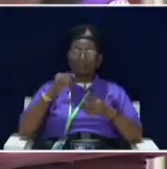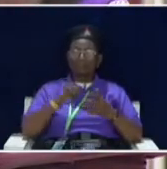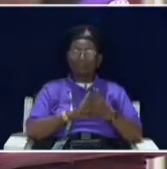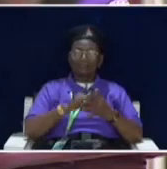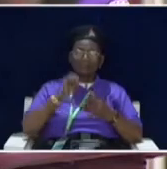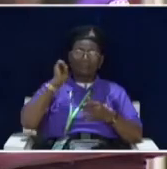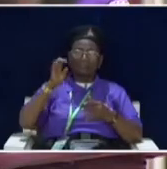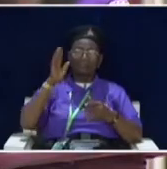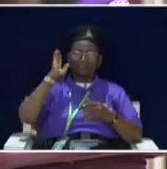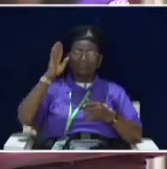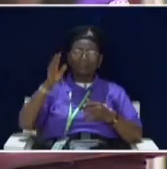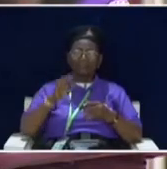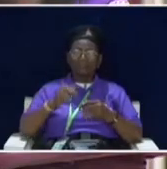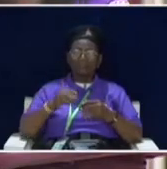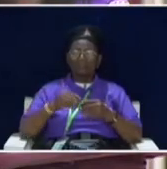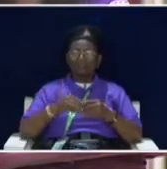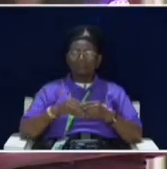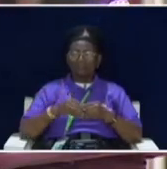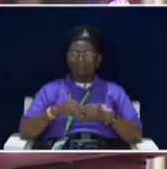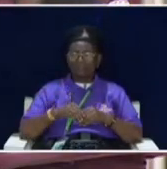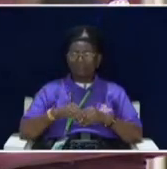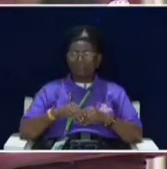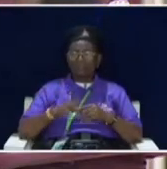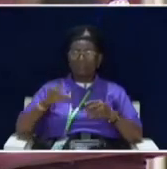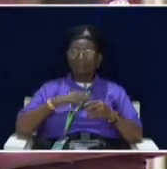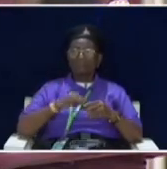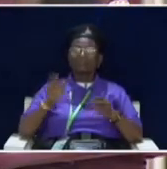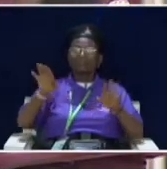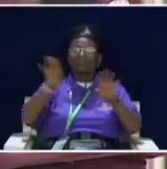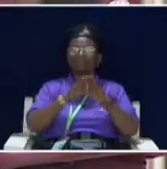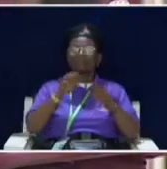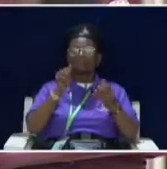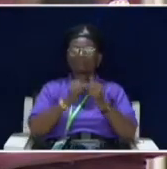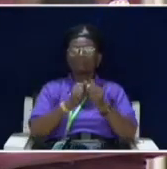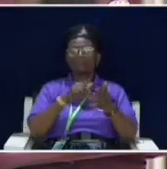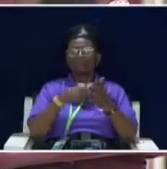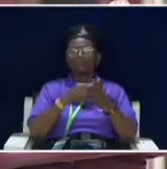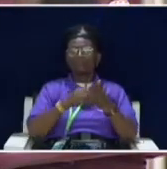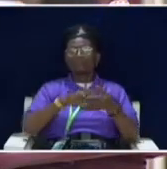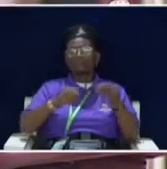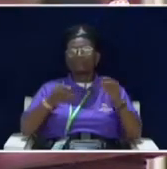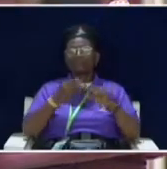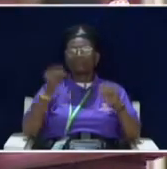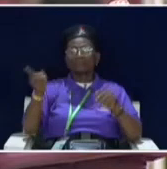loser. I close with this story that you know very well.